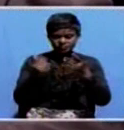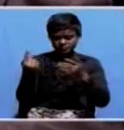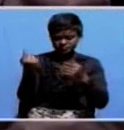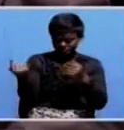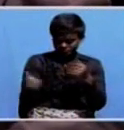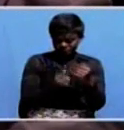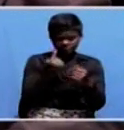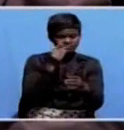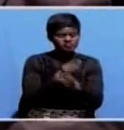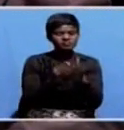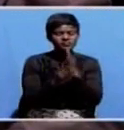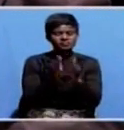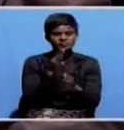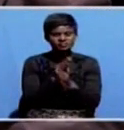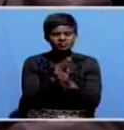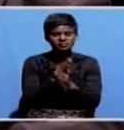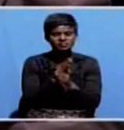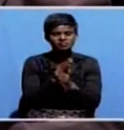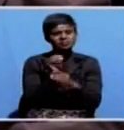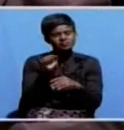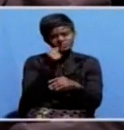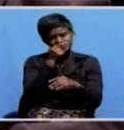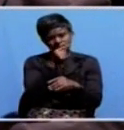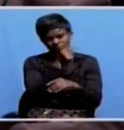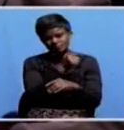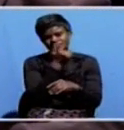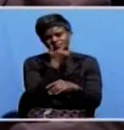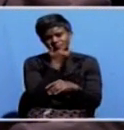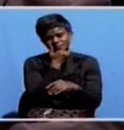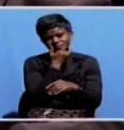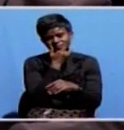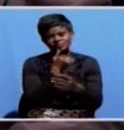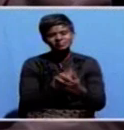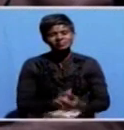build. Would you say that's a mistake?